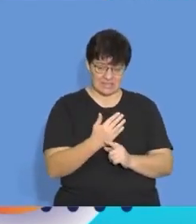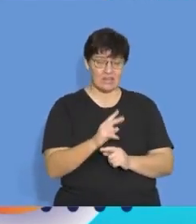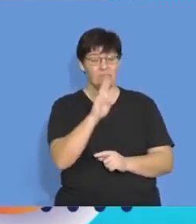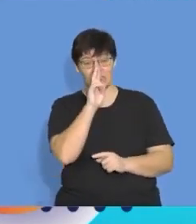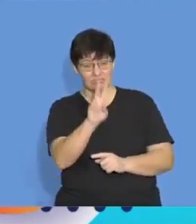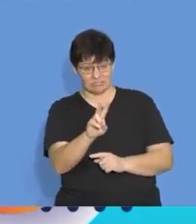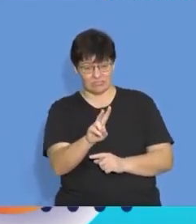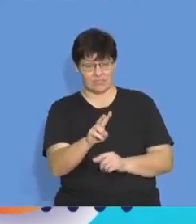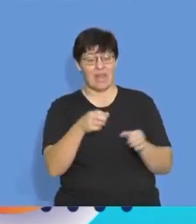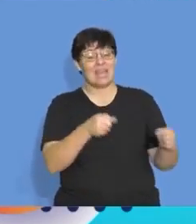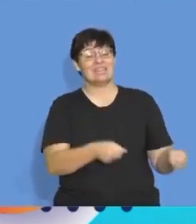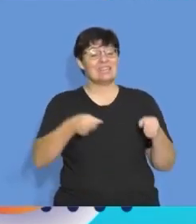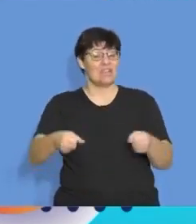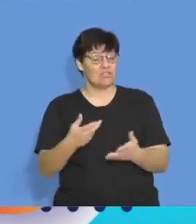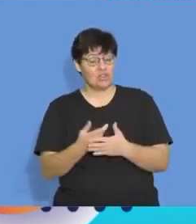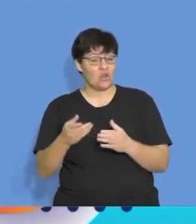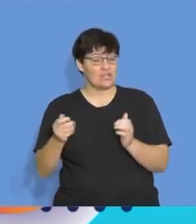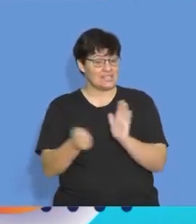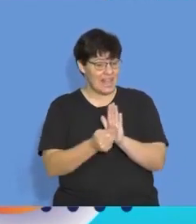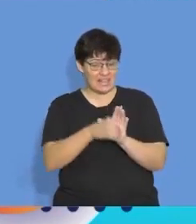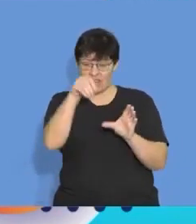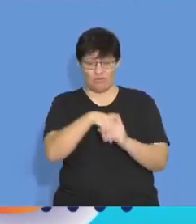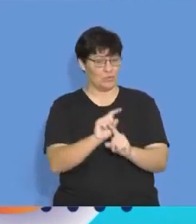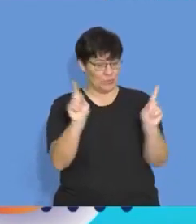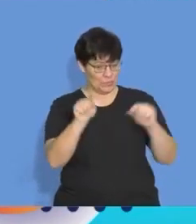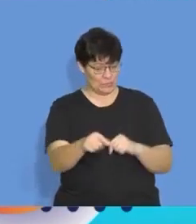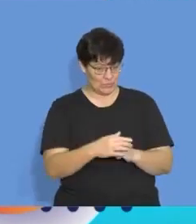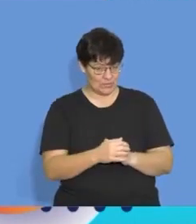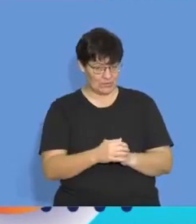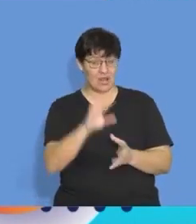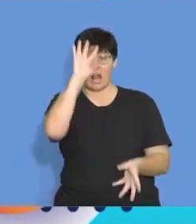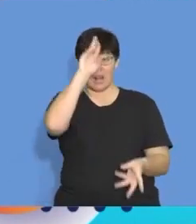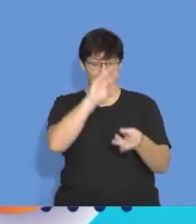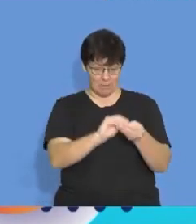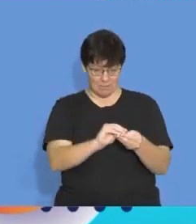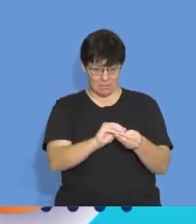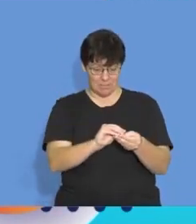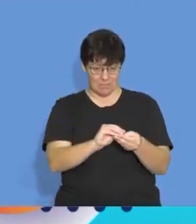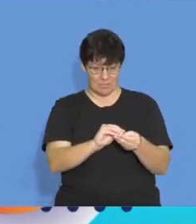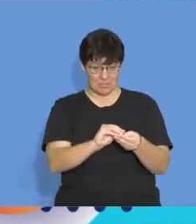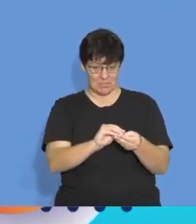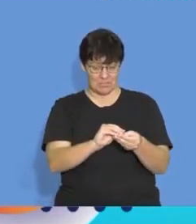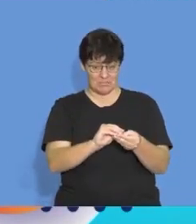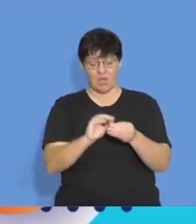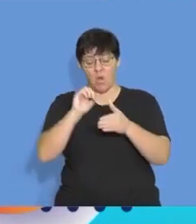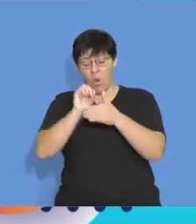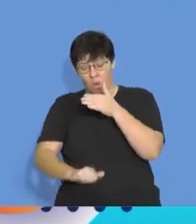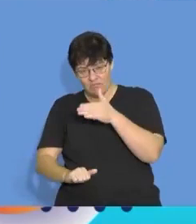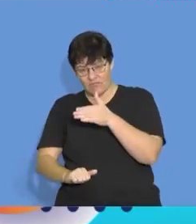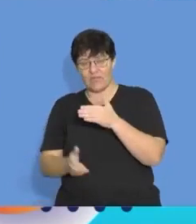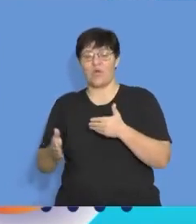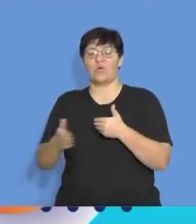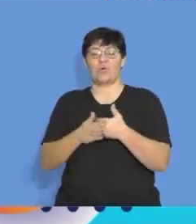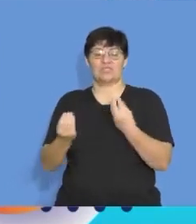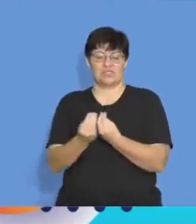and sales, not part of the calculation. Add all of that together, subtract your closing stock,